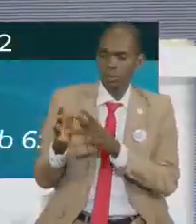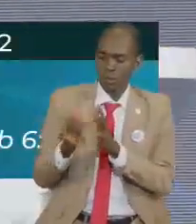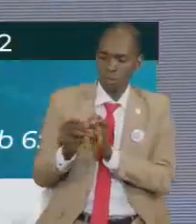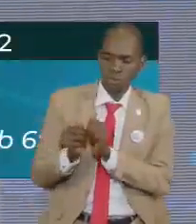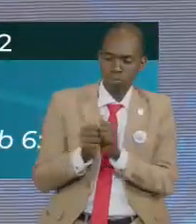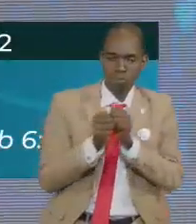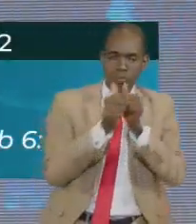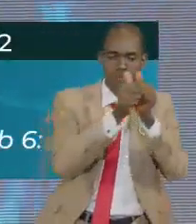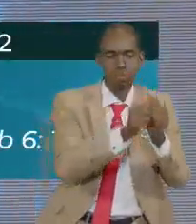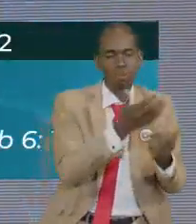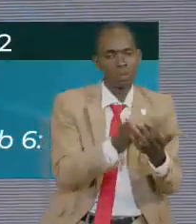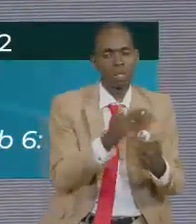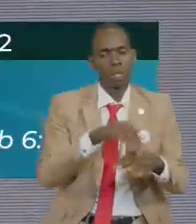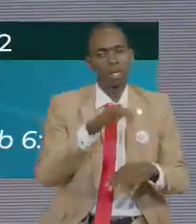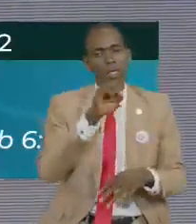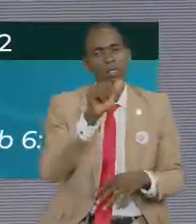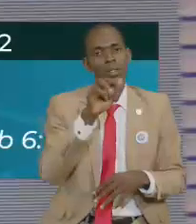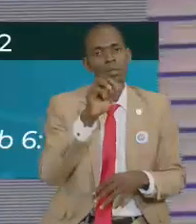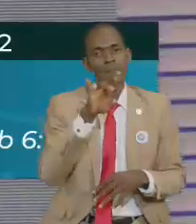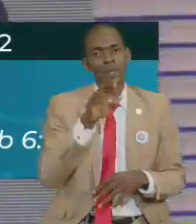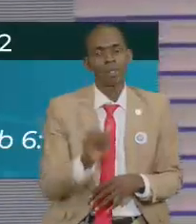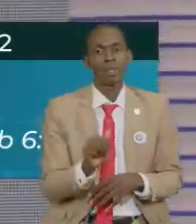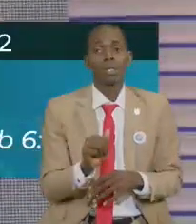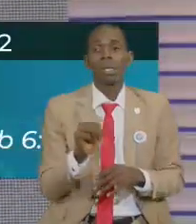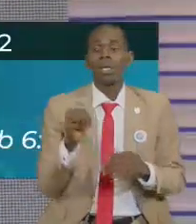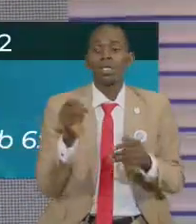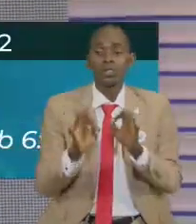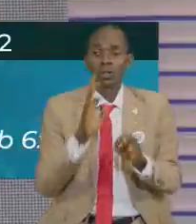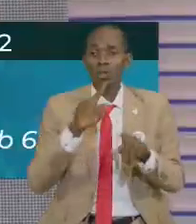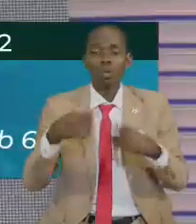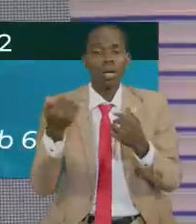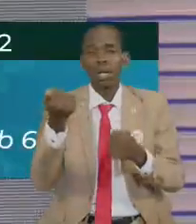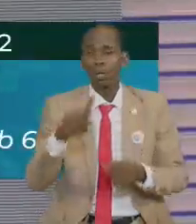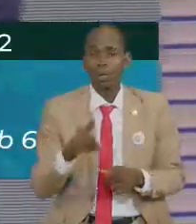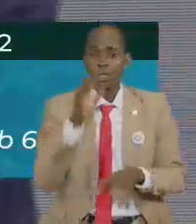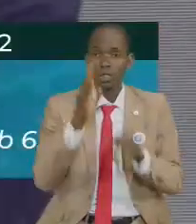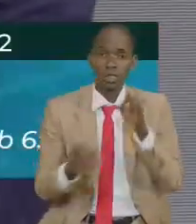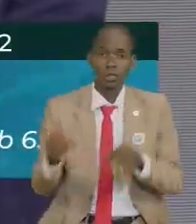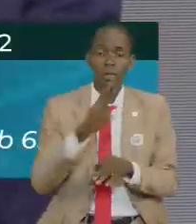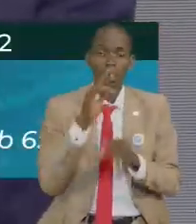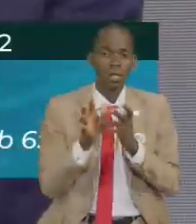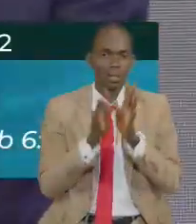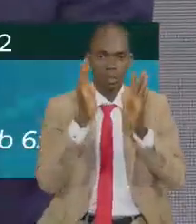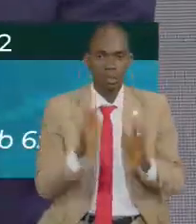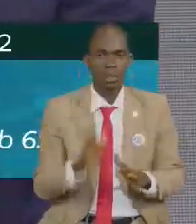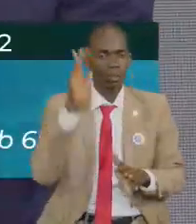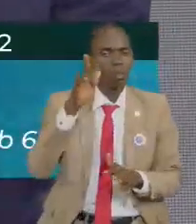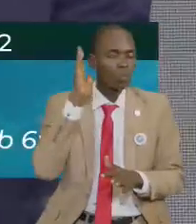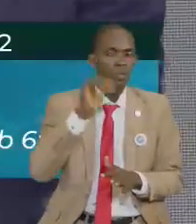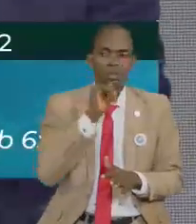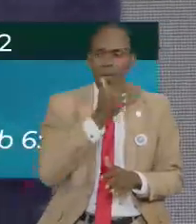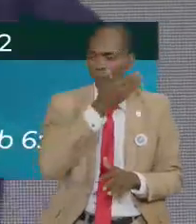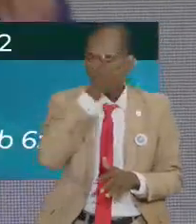When you are going anywhere, if you're a believer, you'll not forget your Bible at